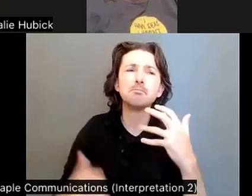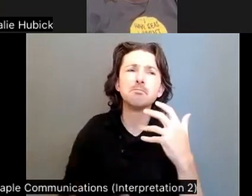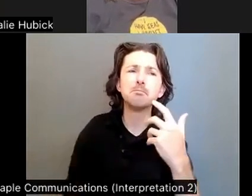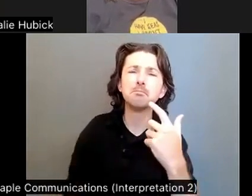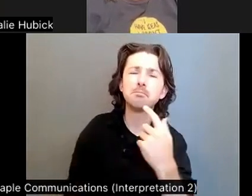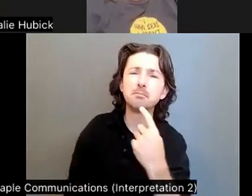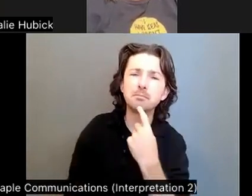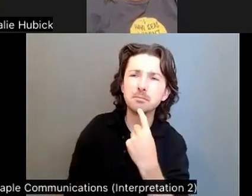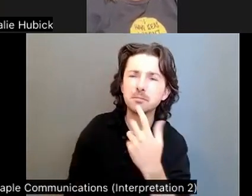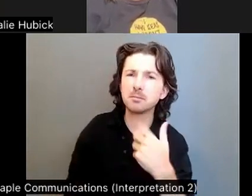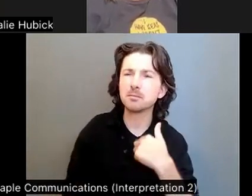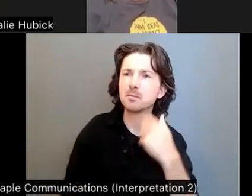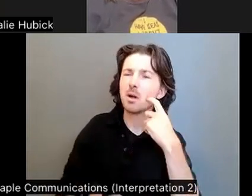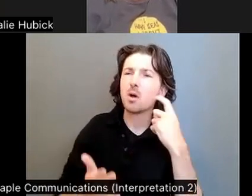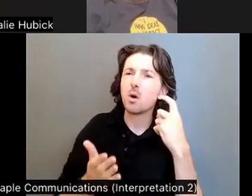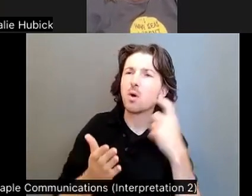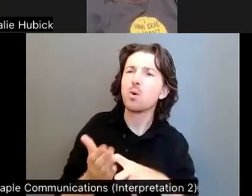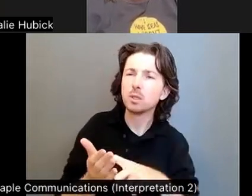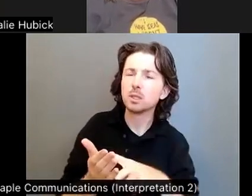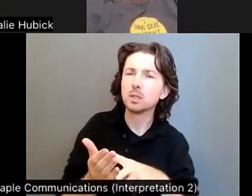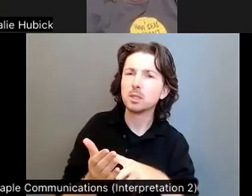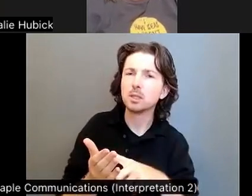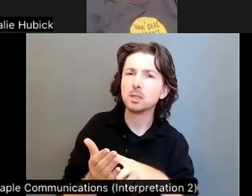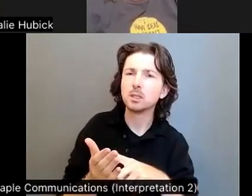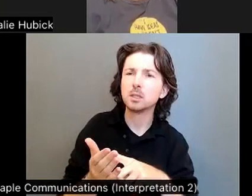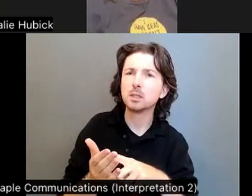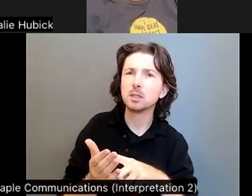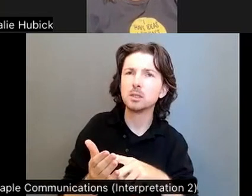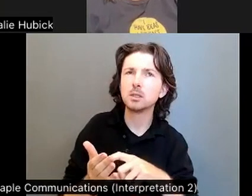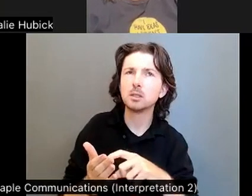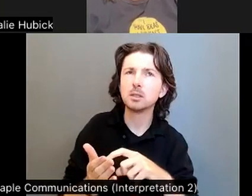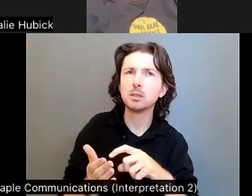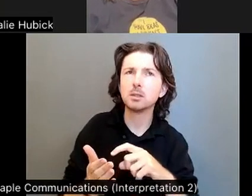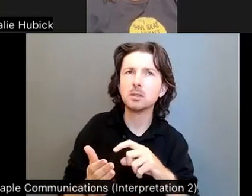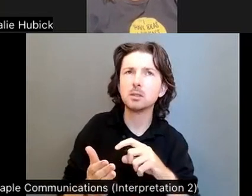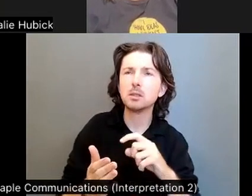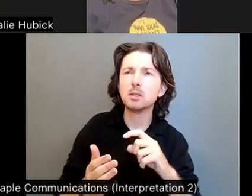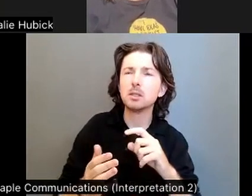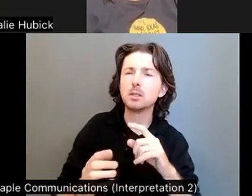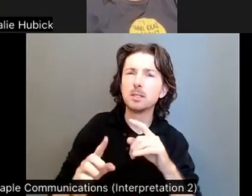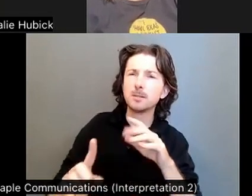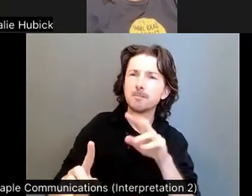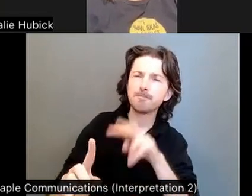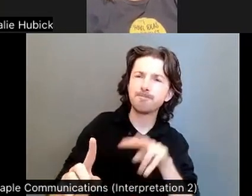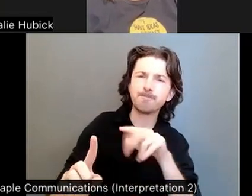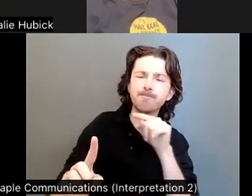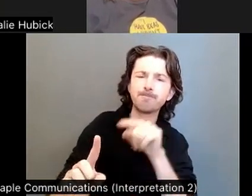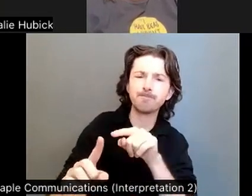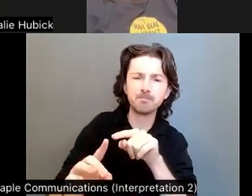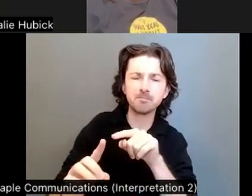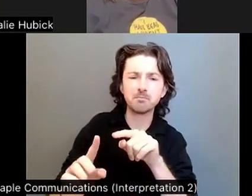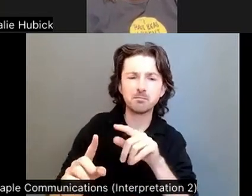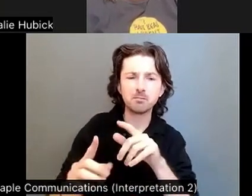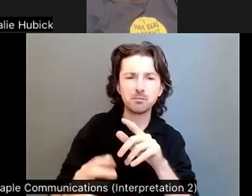noticed Asiya Hussein has joined us, and as I recall, they have